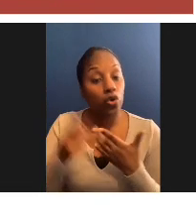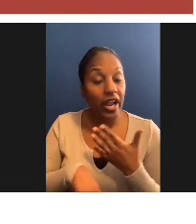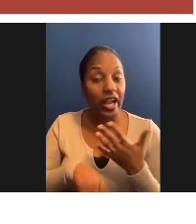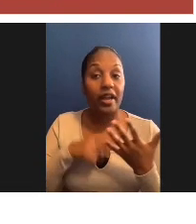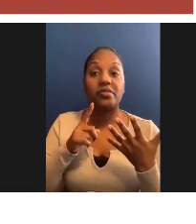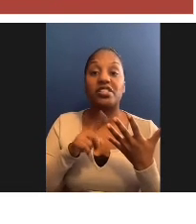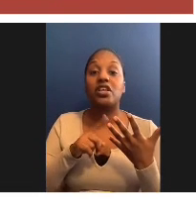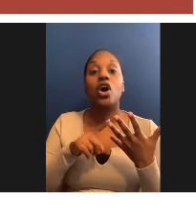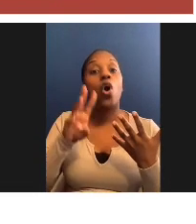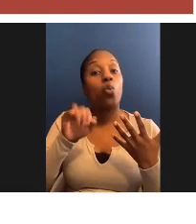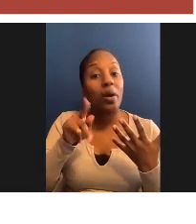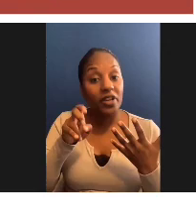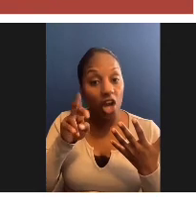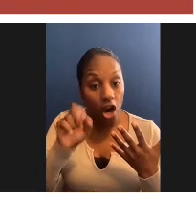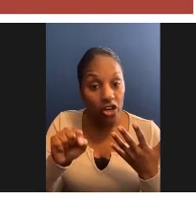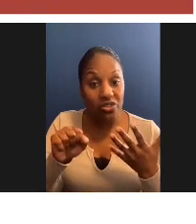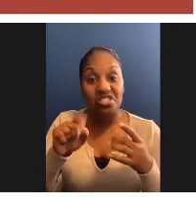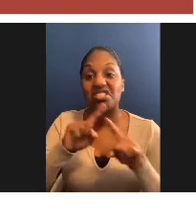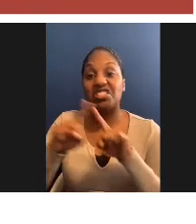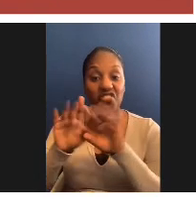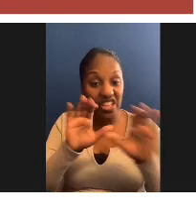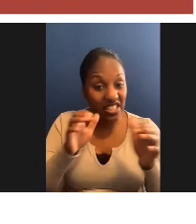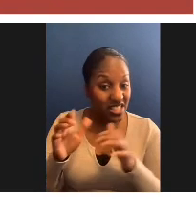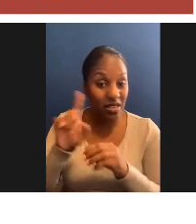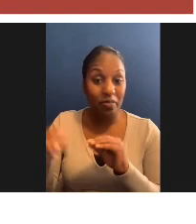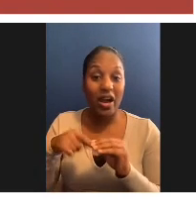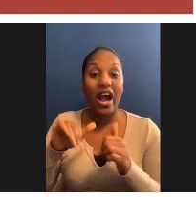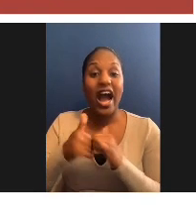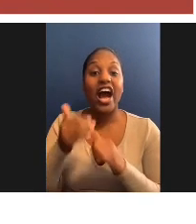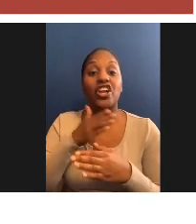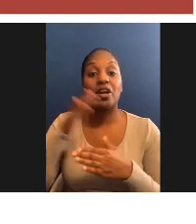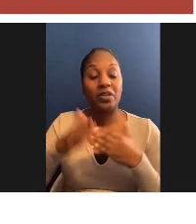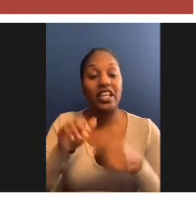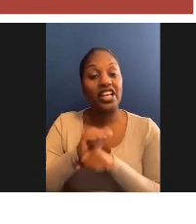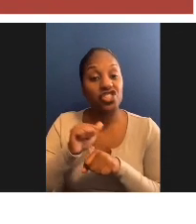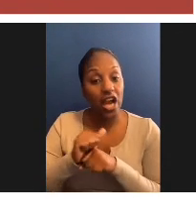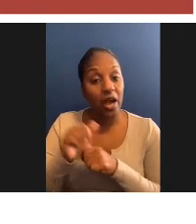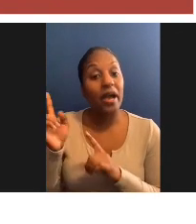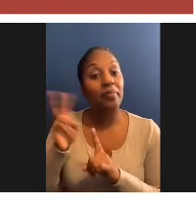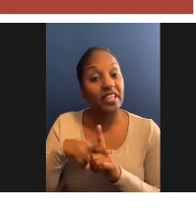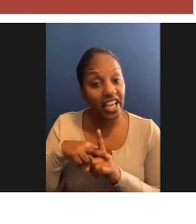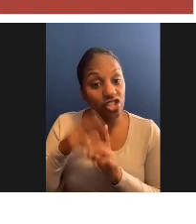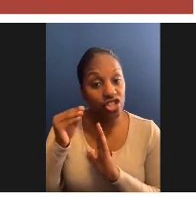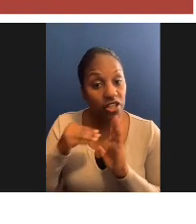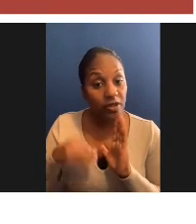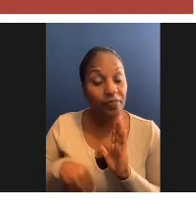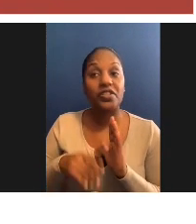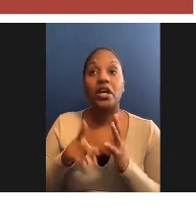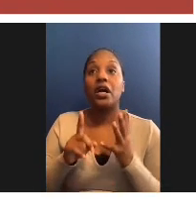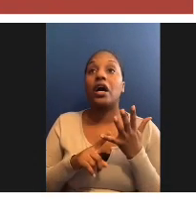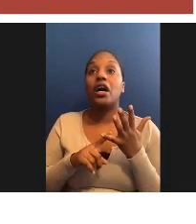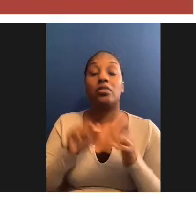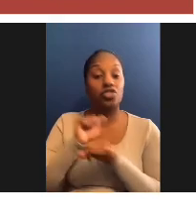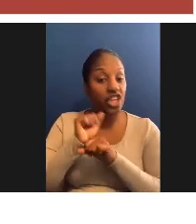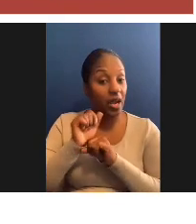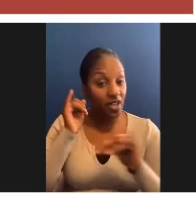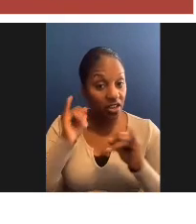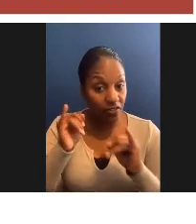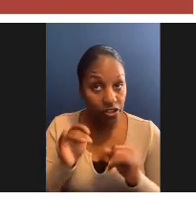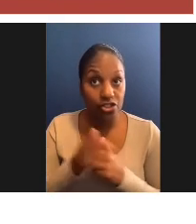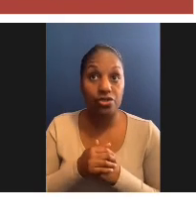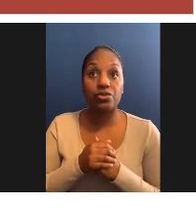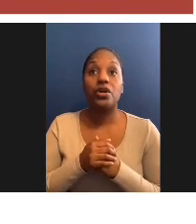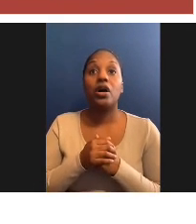webinars and different series on how to complete a job application. They do job interview, role